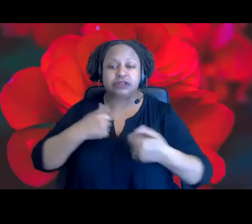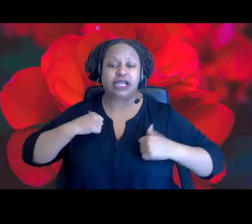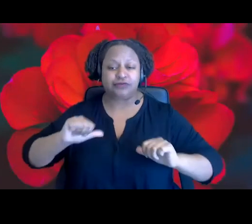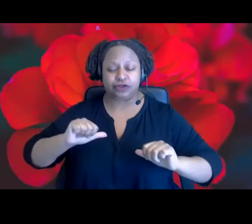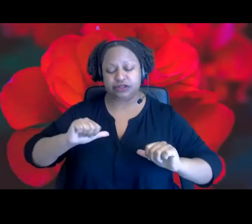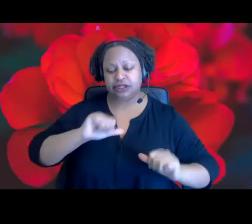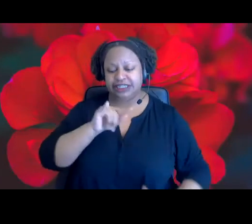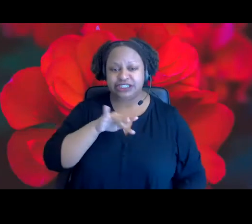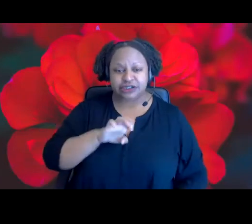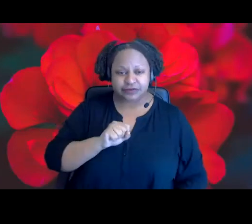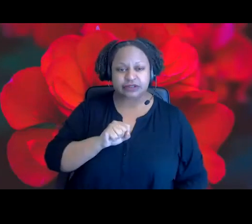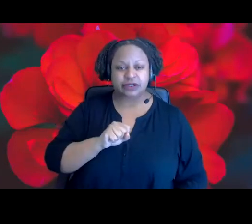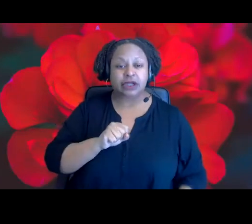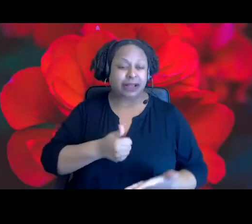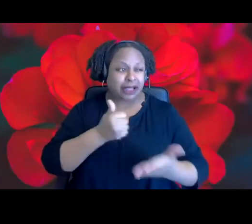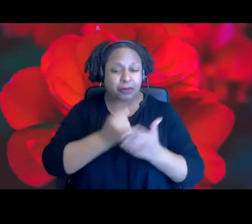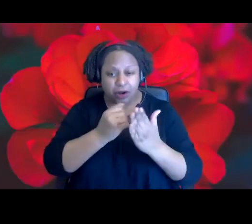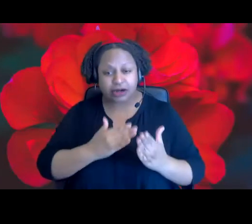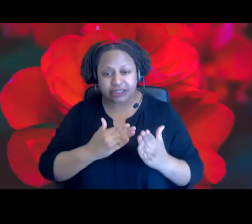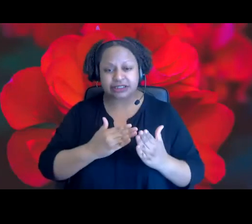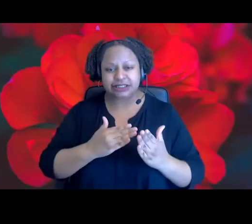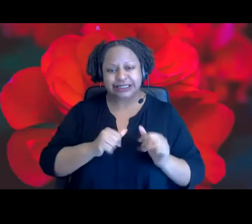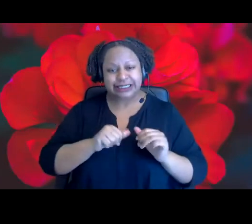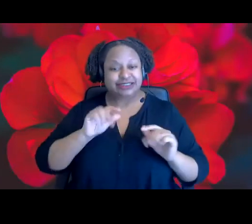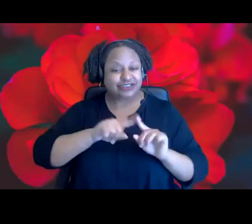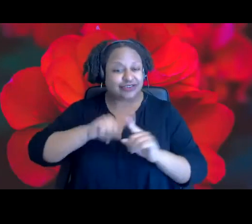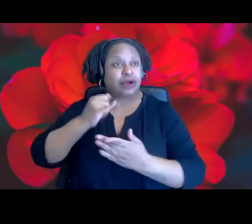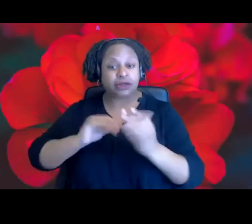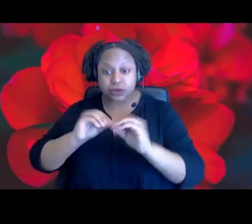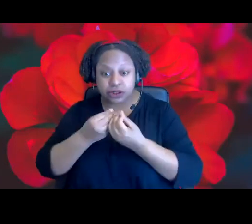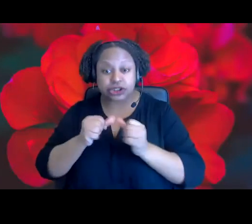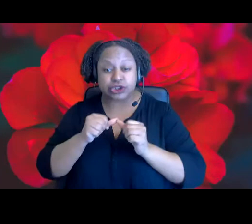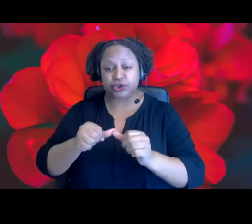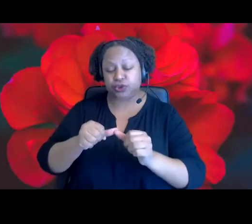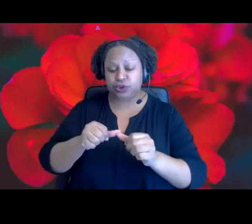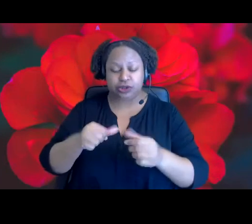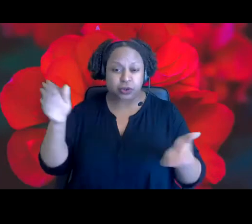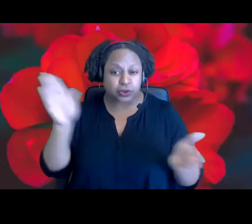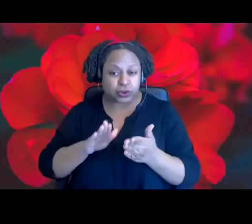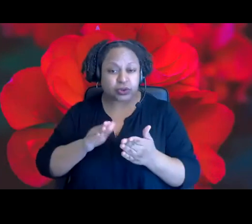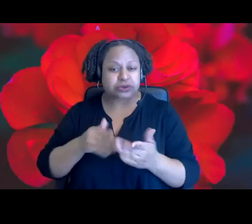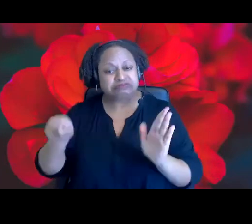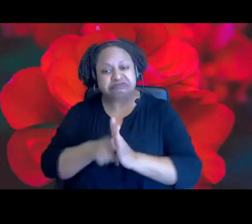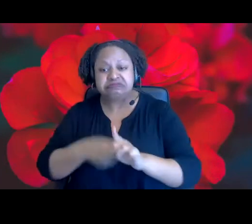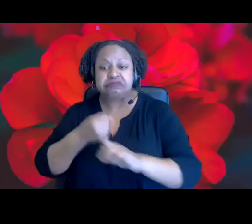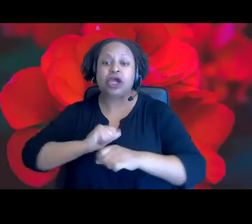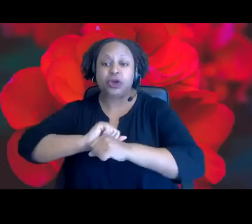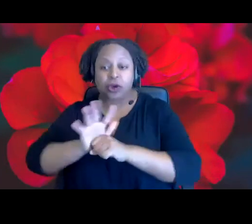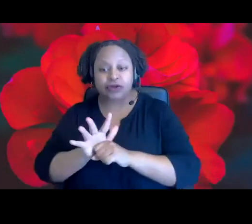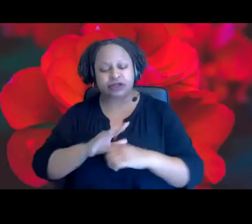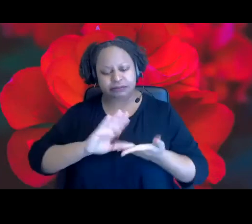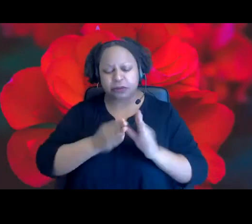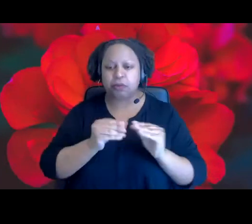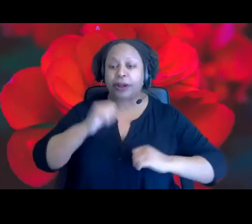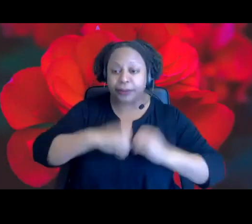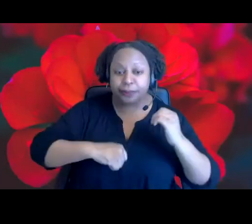with mitigation, resilience, and recovery during the pandemic, and of course includes today's Arts Chats.